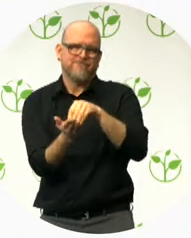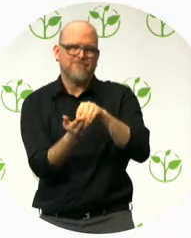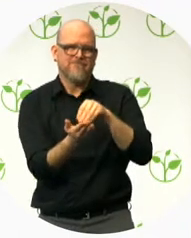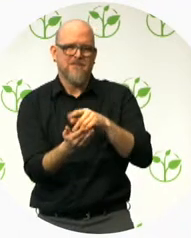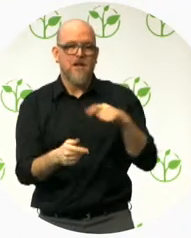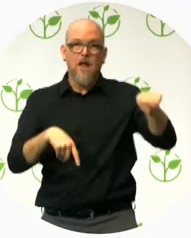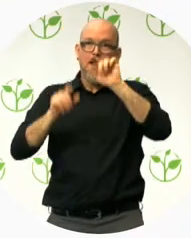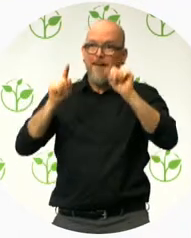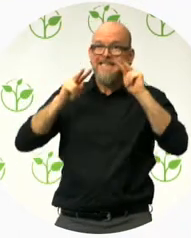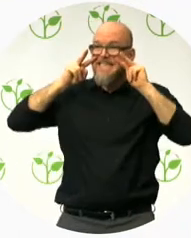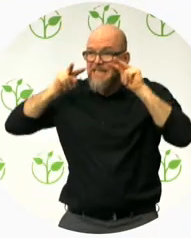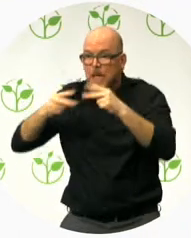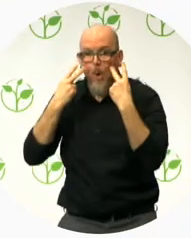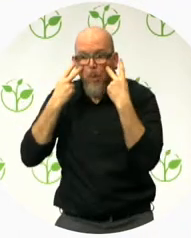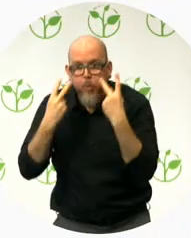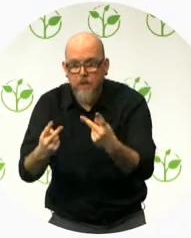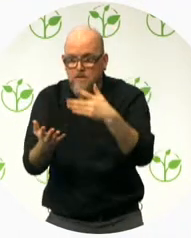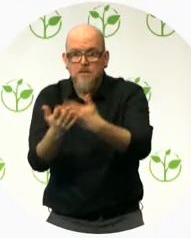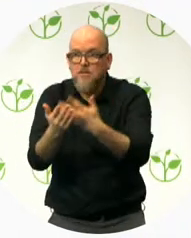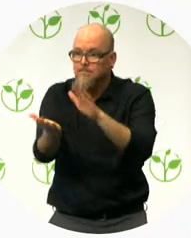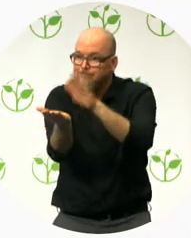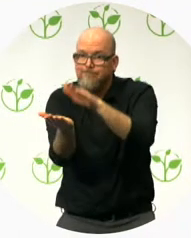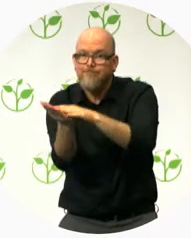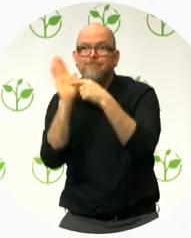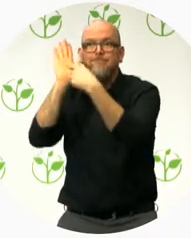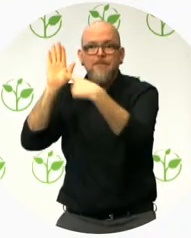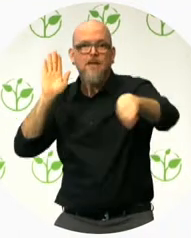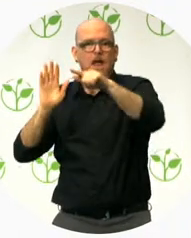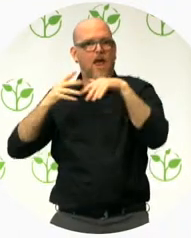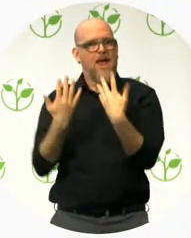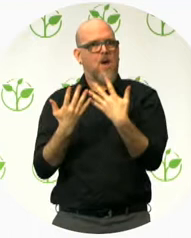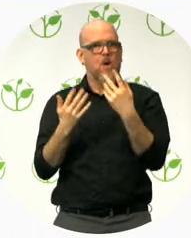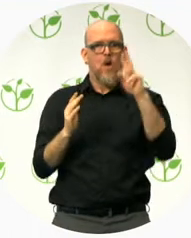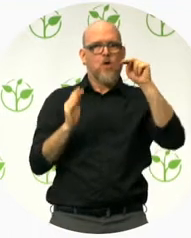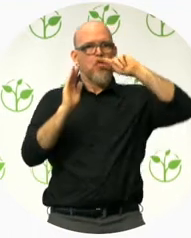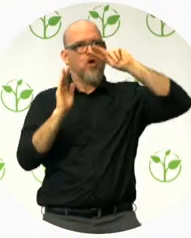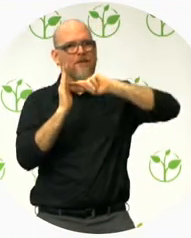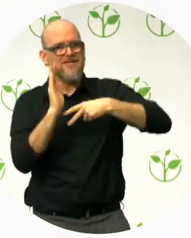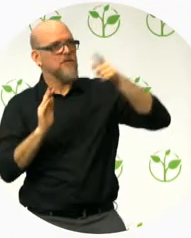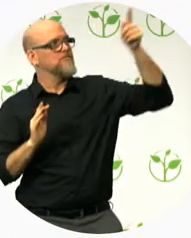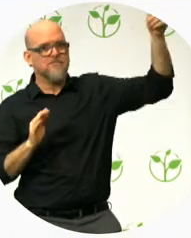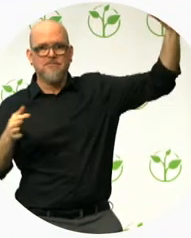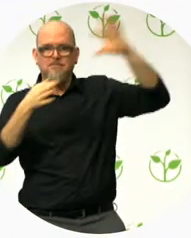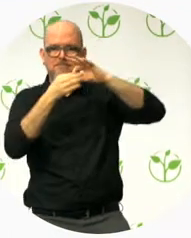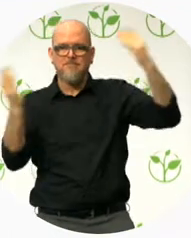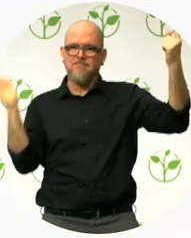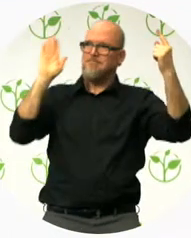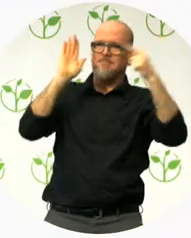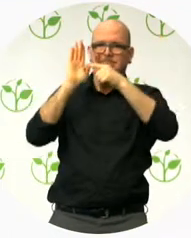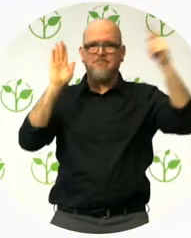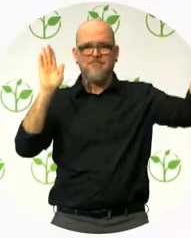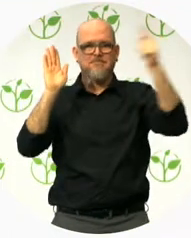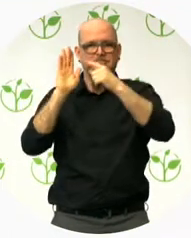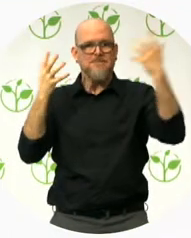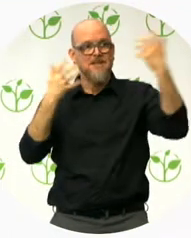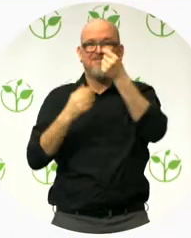other tools, such as the Addis Ababa agenda that deals with the financial inclusion. So financing is